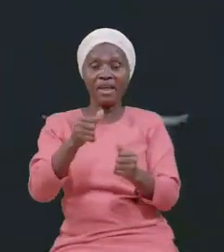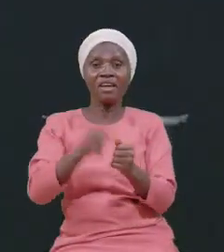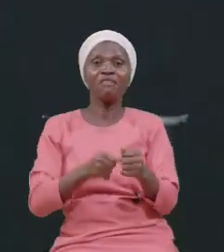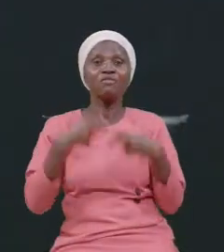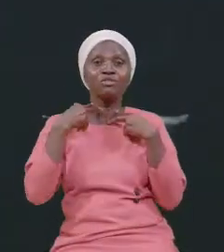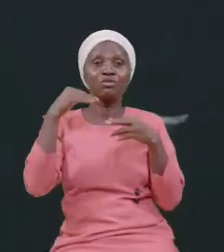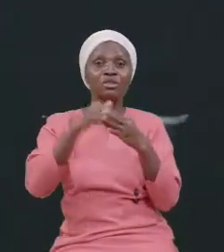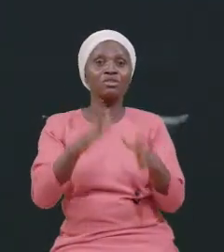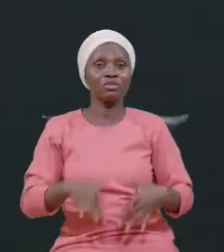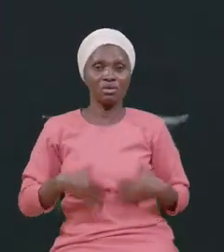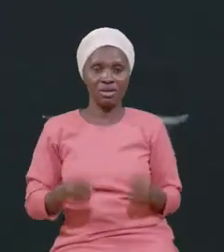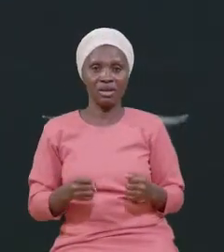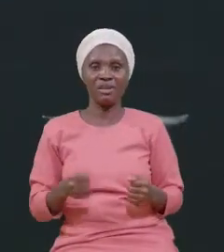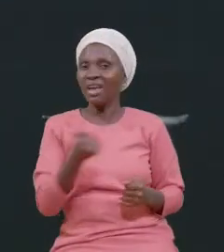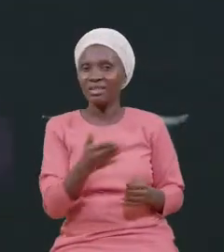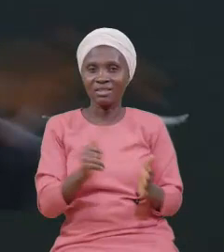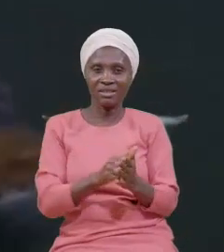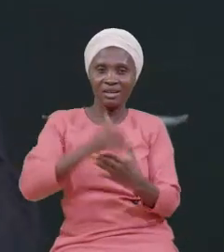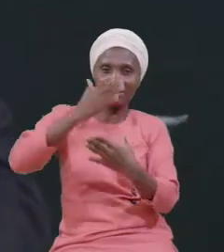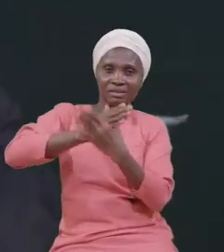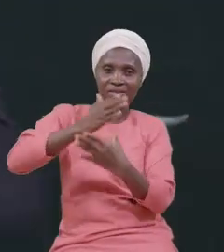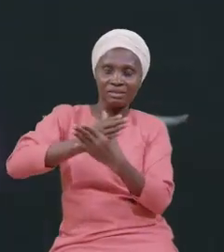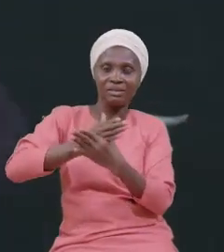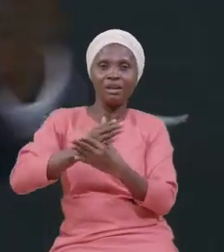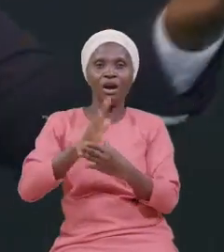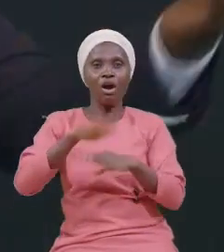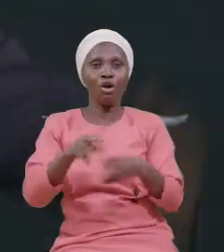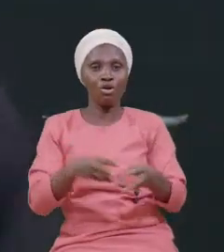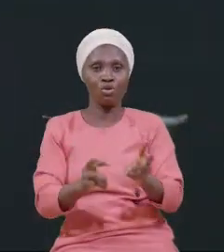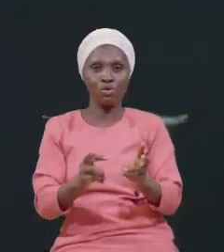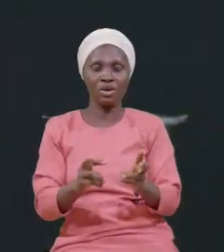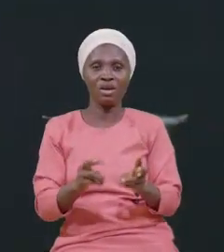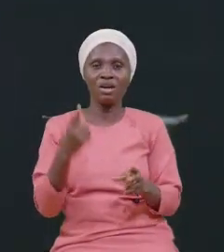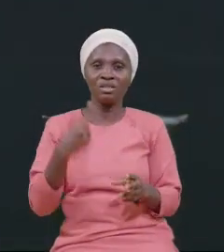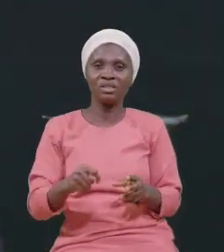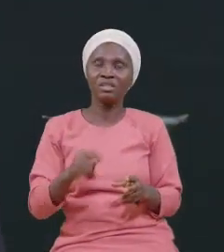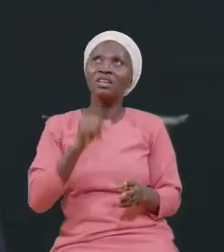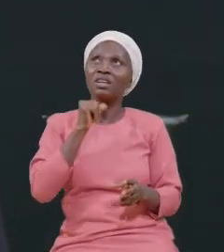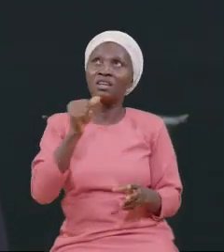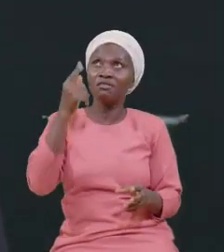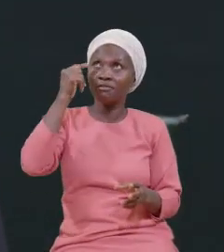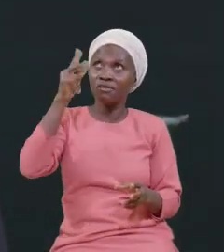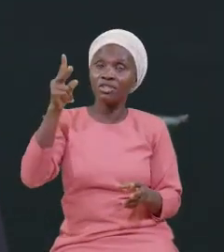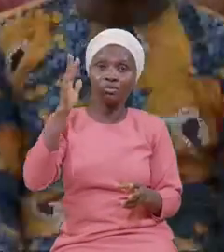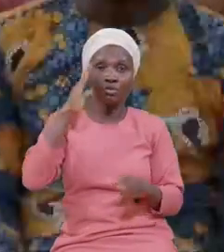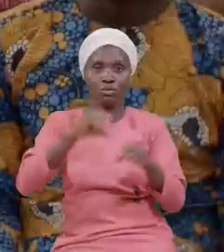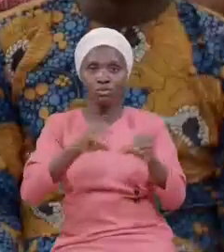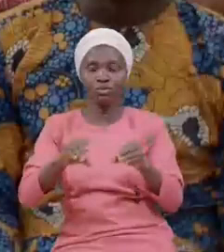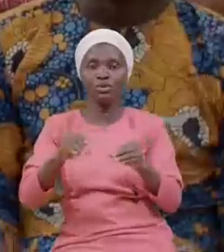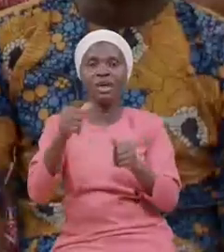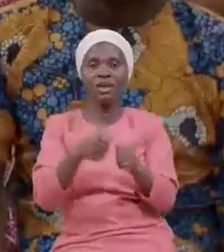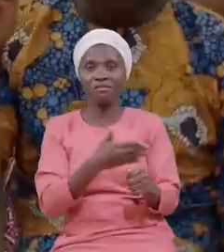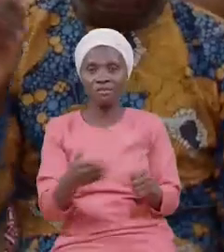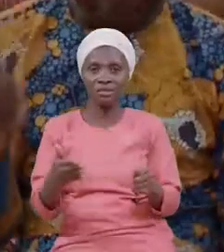wants you to do. The invisible will be made visible to you, and everything in your life will be all right.